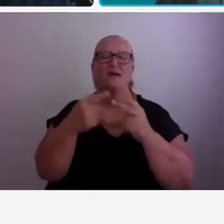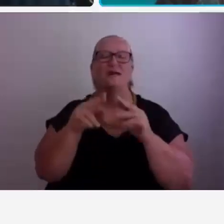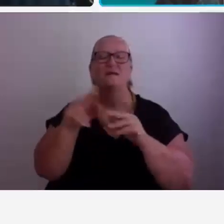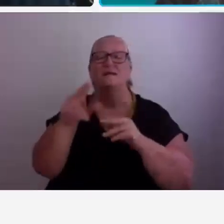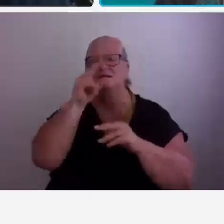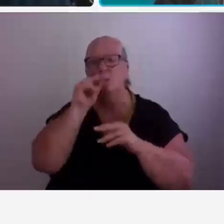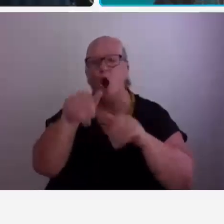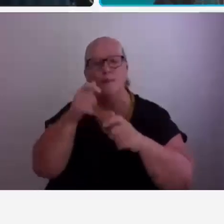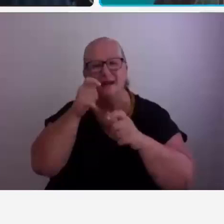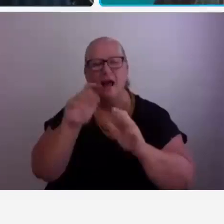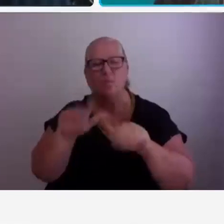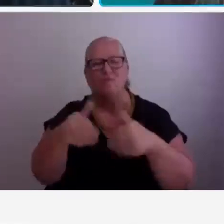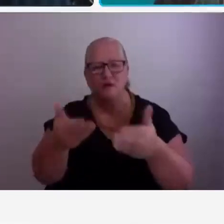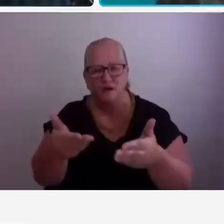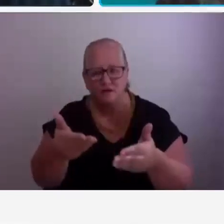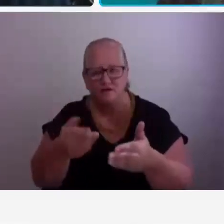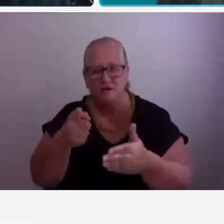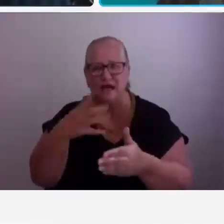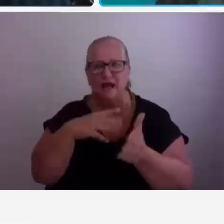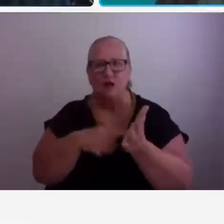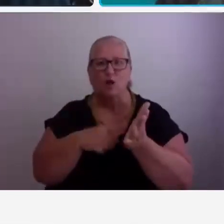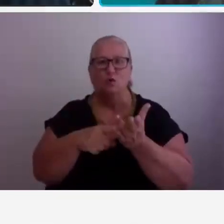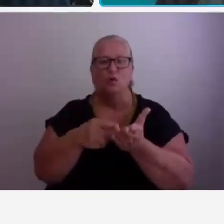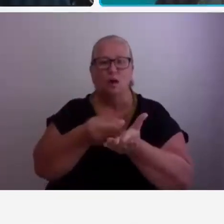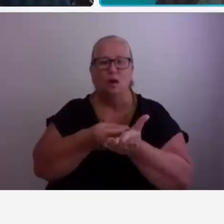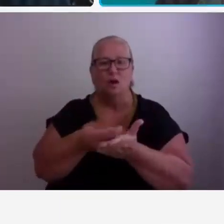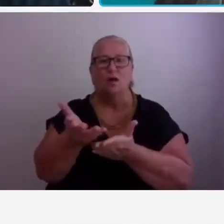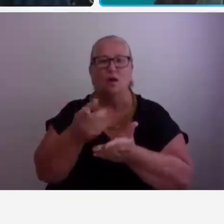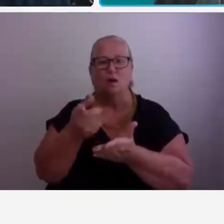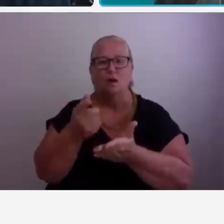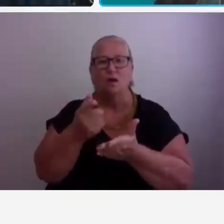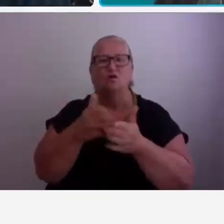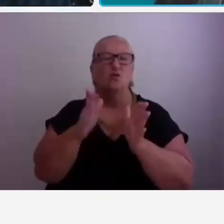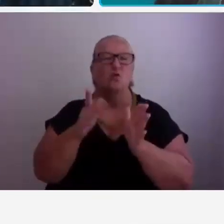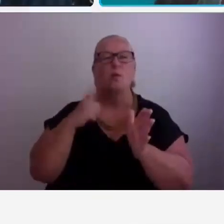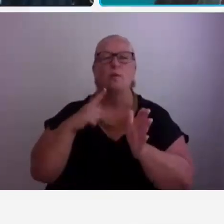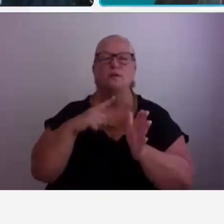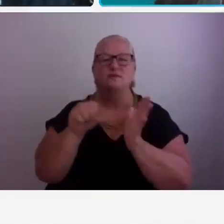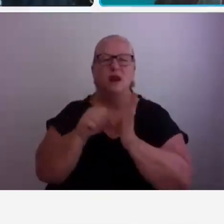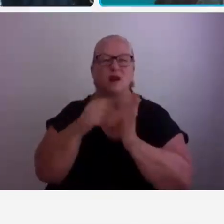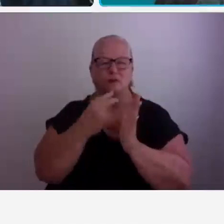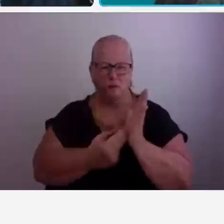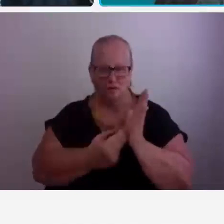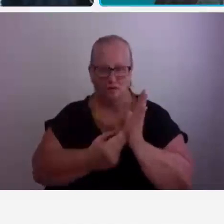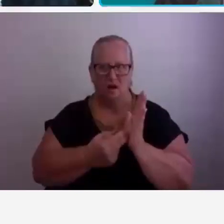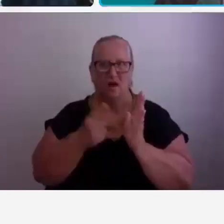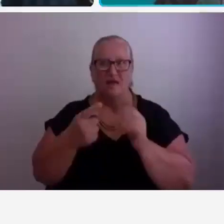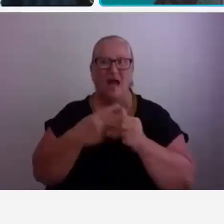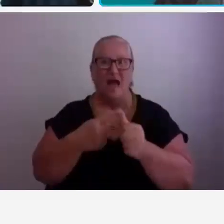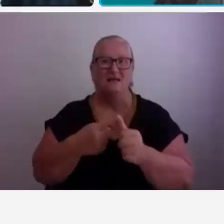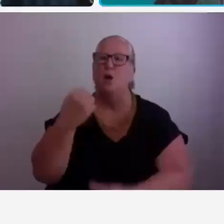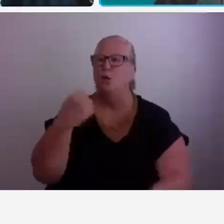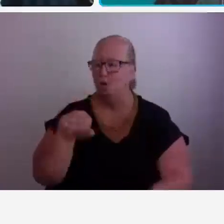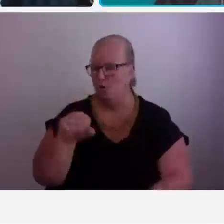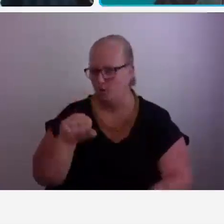care providers are required to submit a general purpose financial report. So the answer is no,